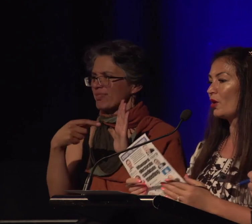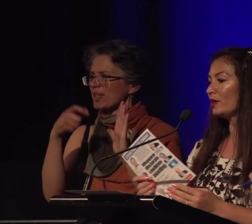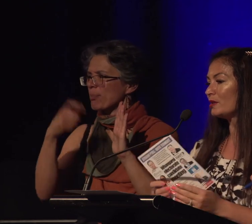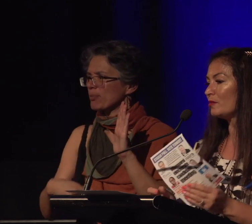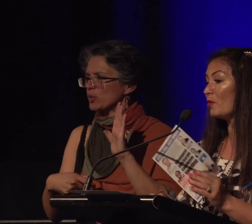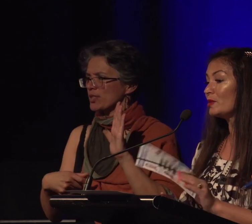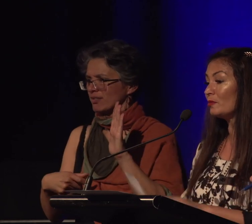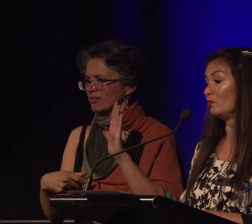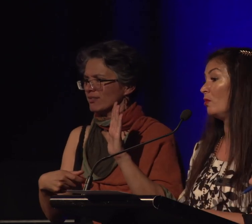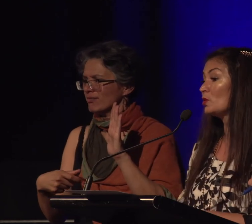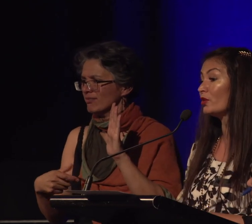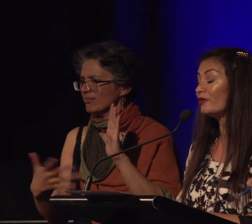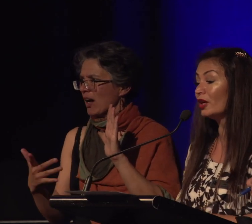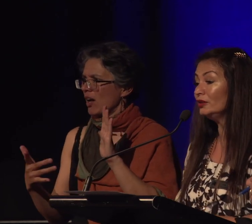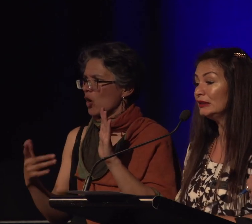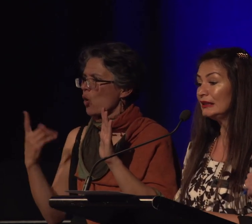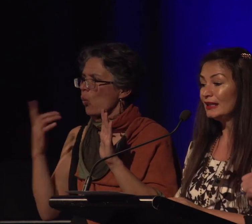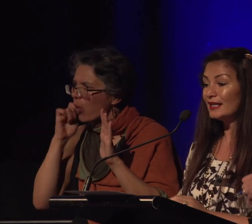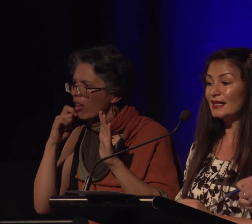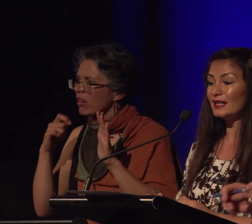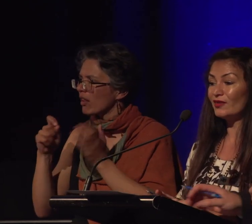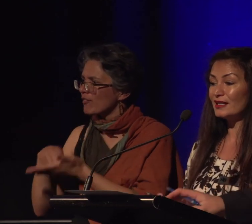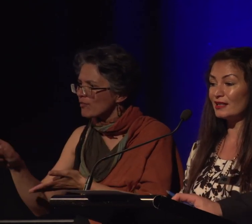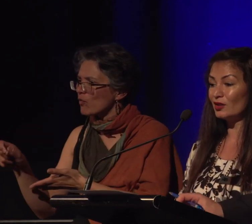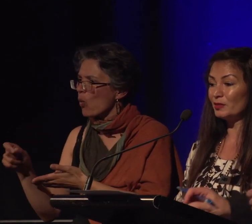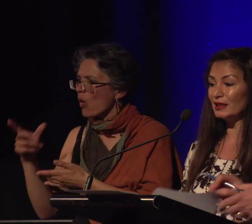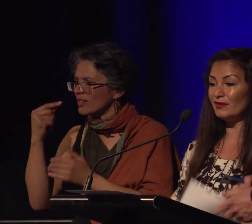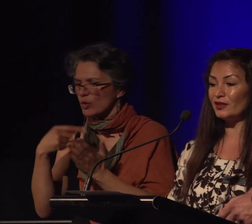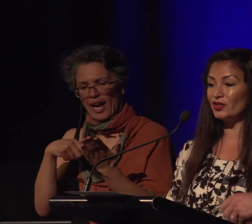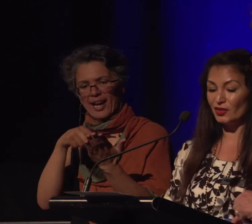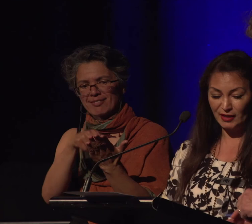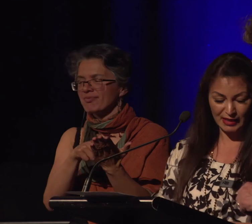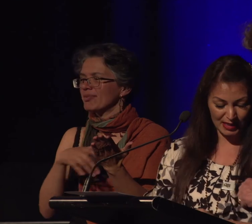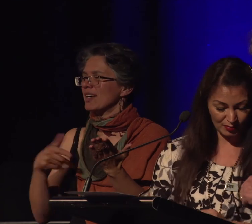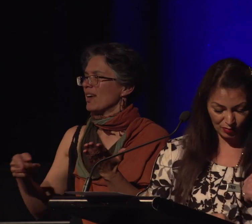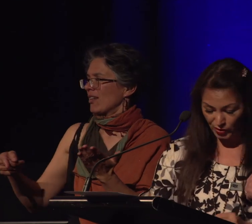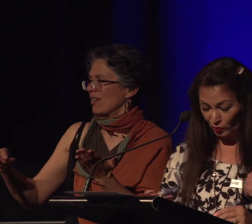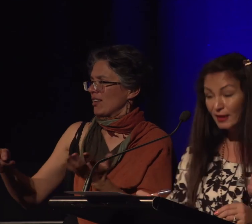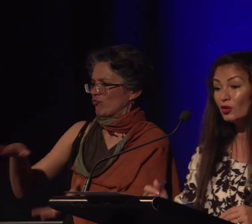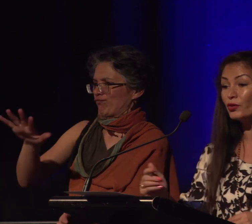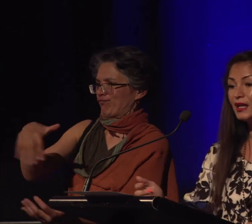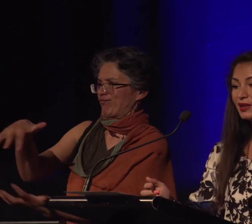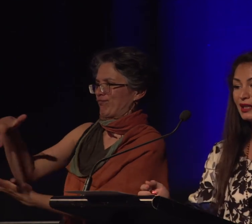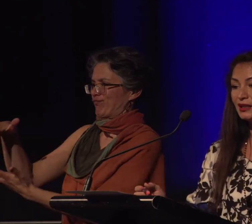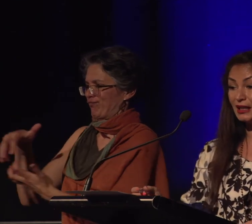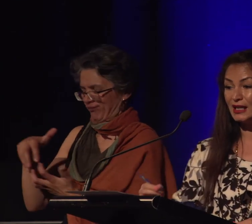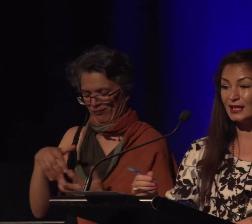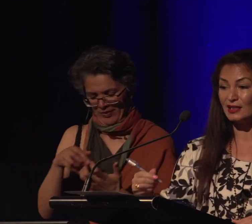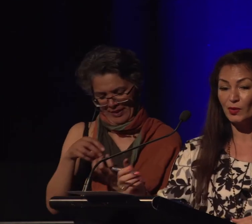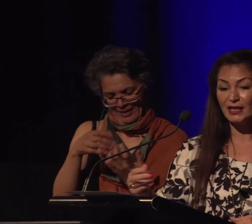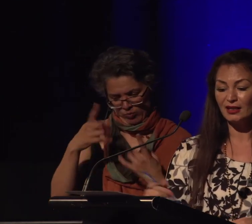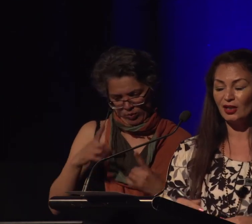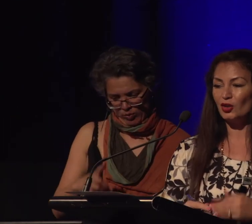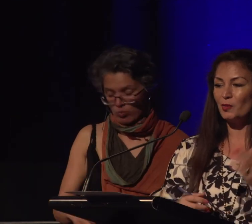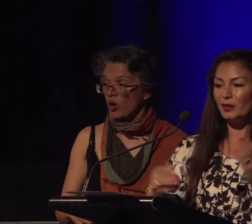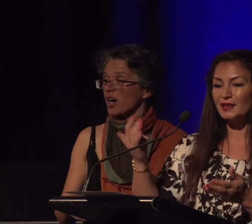you're going to most want to follow, that's going to give us a little bit of leverage so that when you read the Northern Advocate in the next